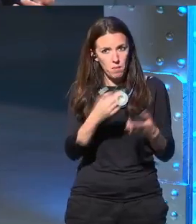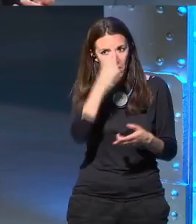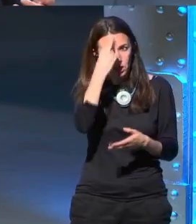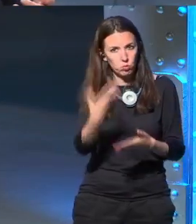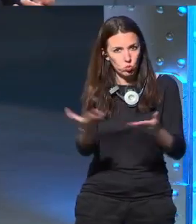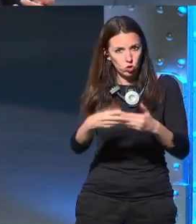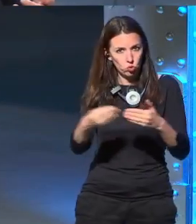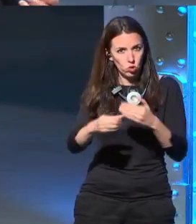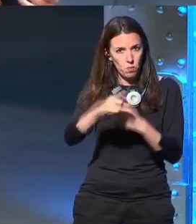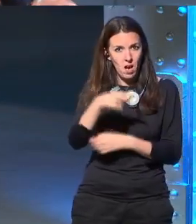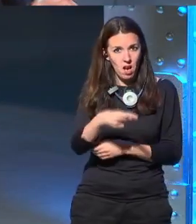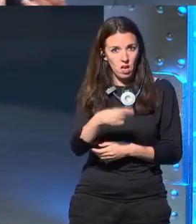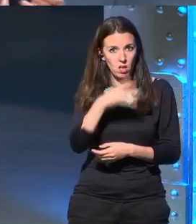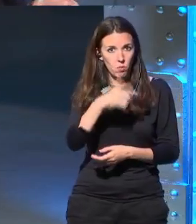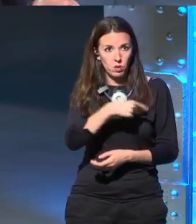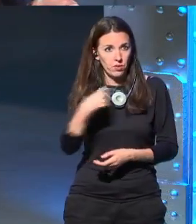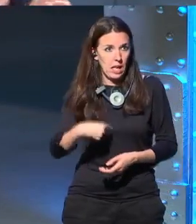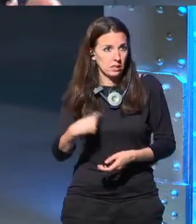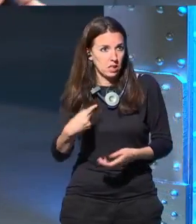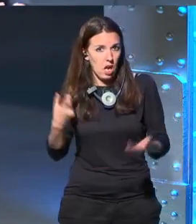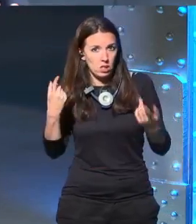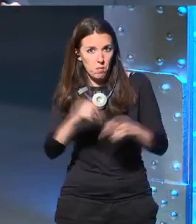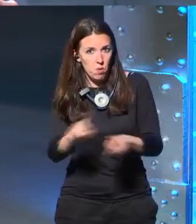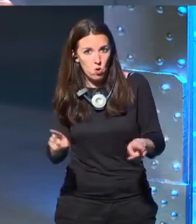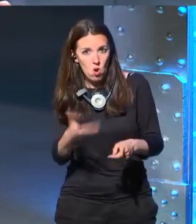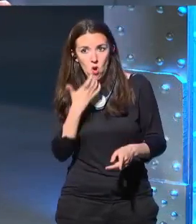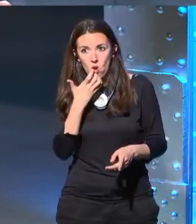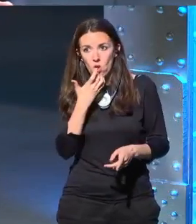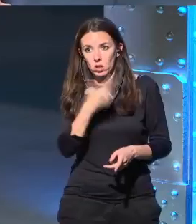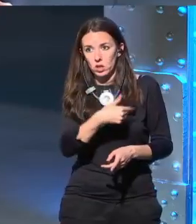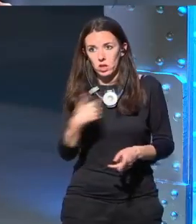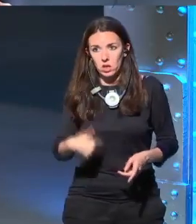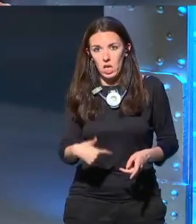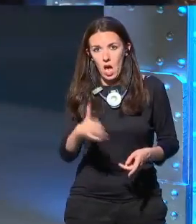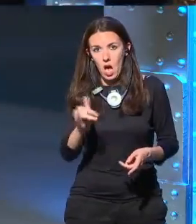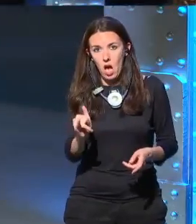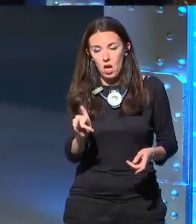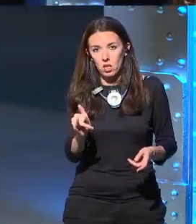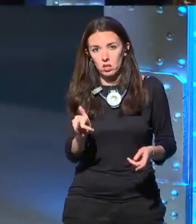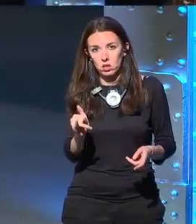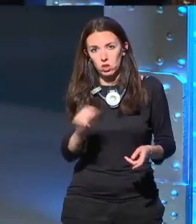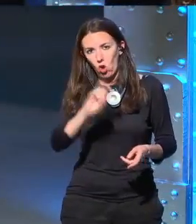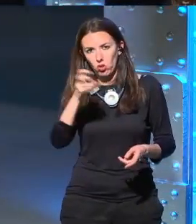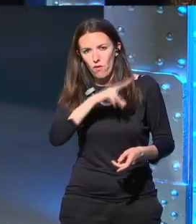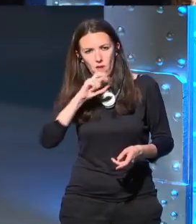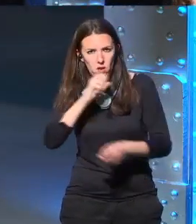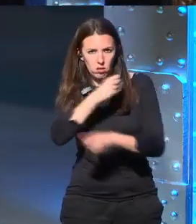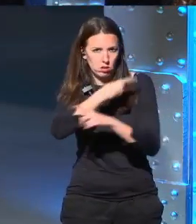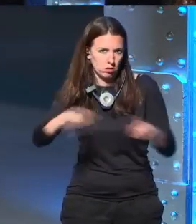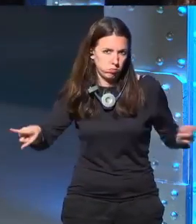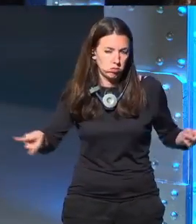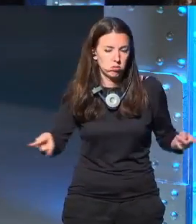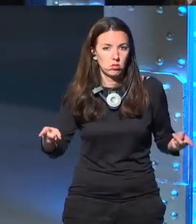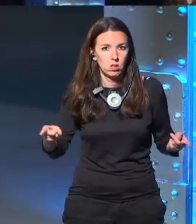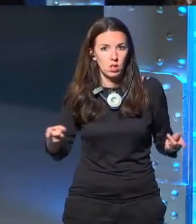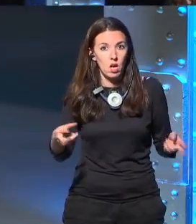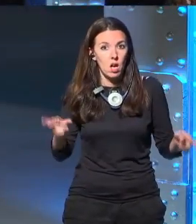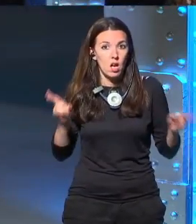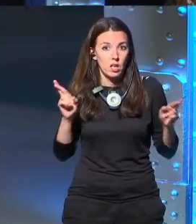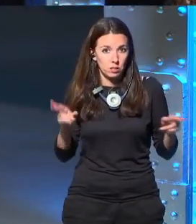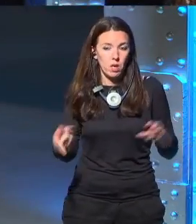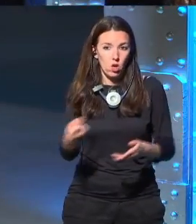out of China either. I mean, China's got a whole different set of values. So I hope somewhere there's some kids in some dorm